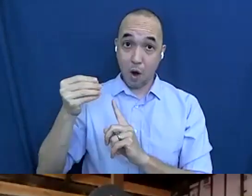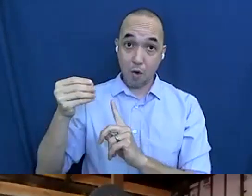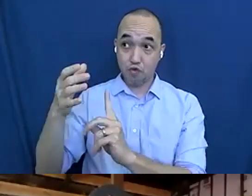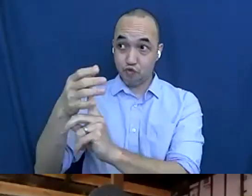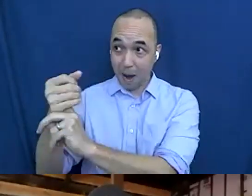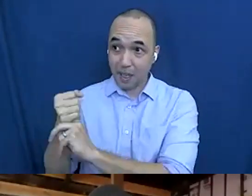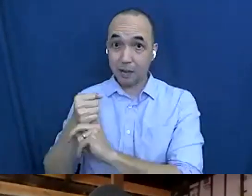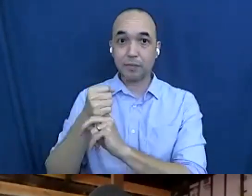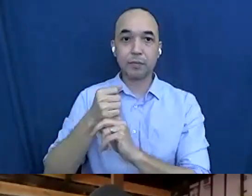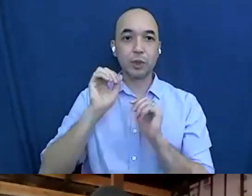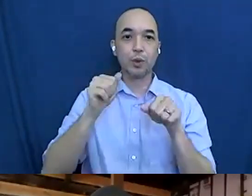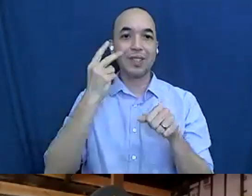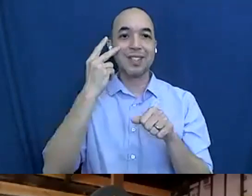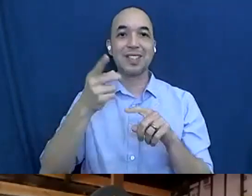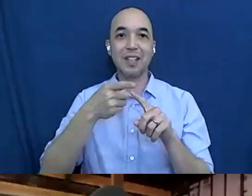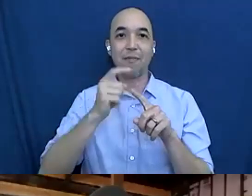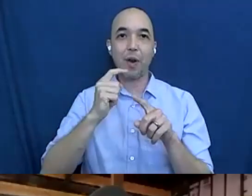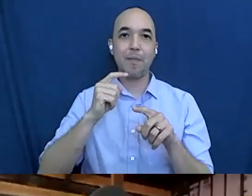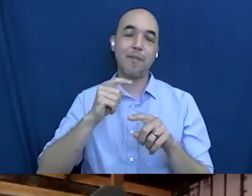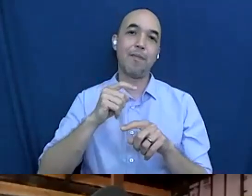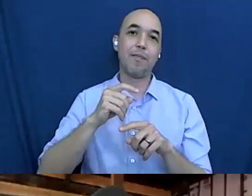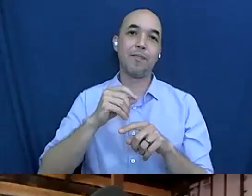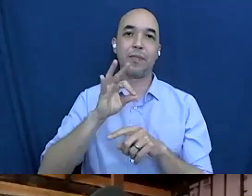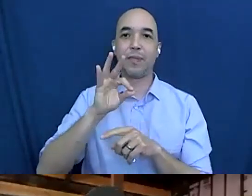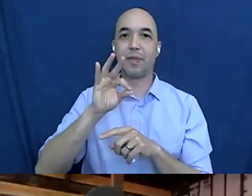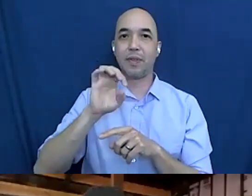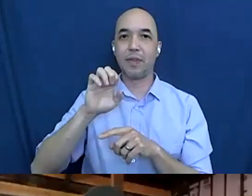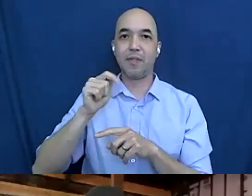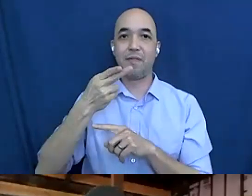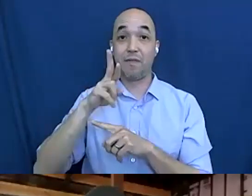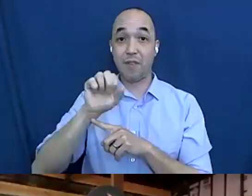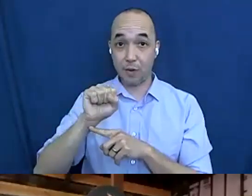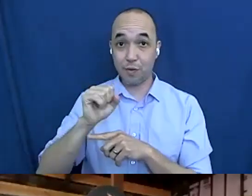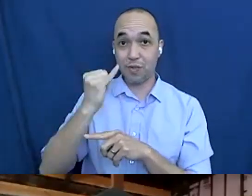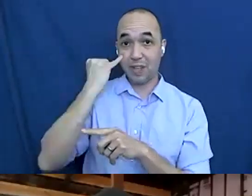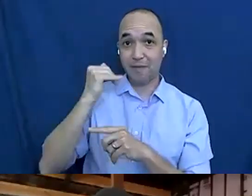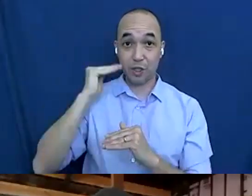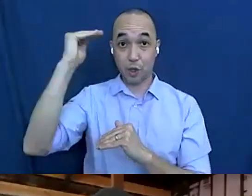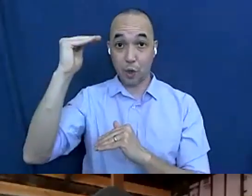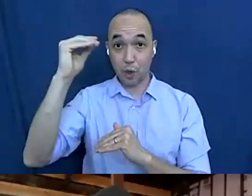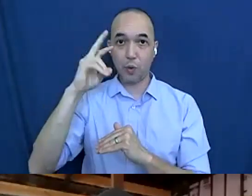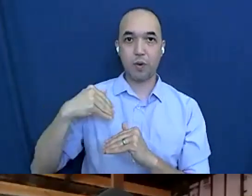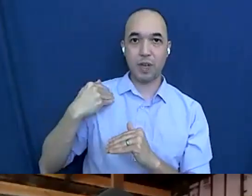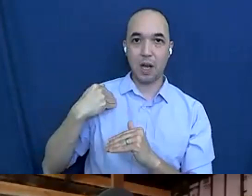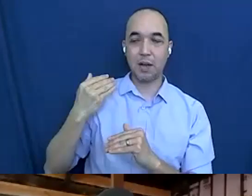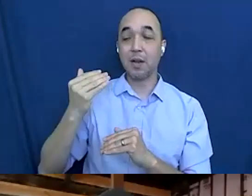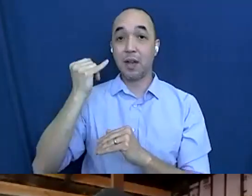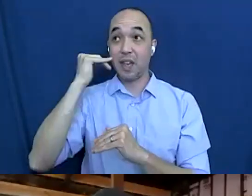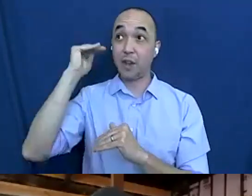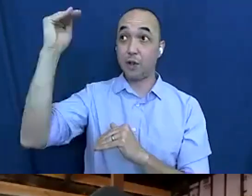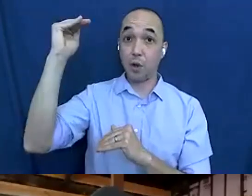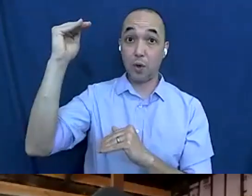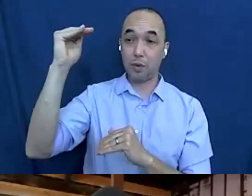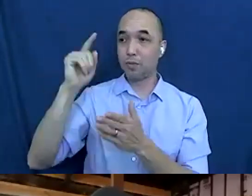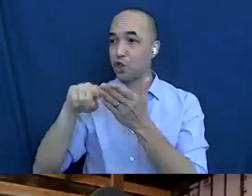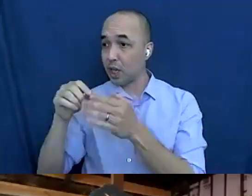plumage what the bird is, if it's an adult or juvenile. So once you realize that it's a juvenile that you can keep. If it's an adult, then you just check